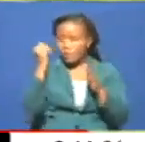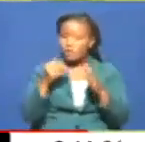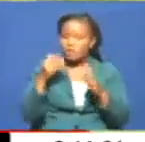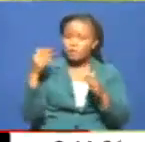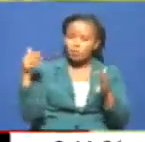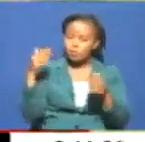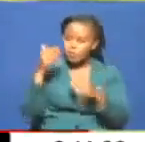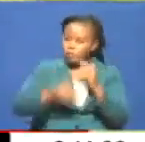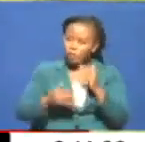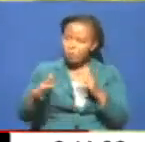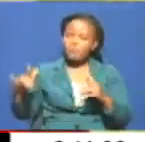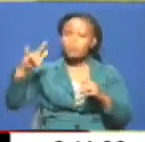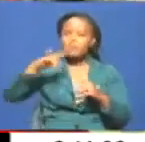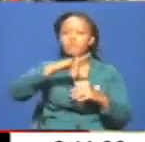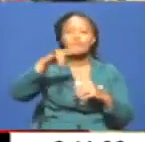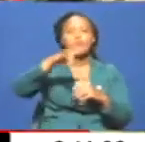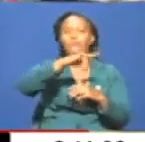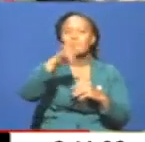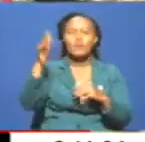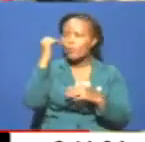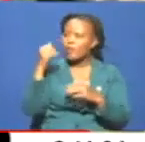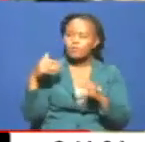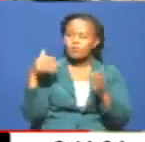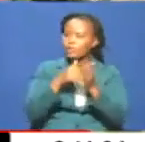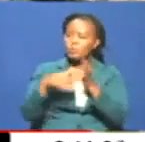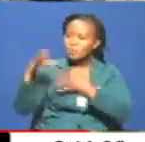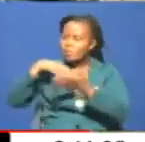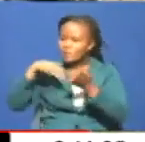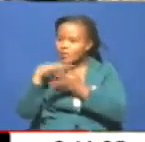Wilson Airport to avoid distracting the event.